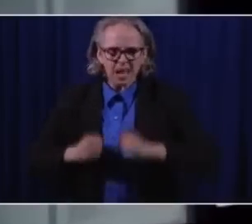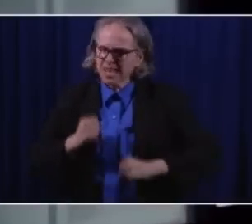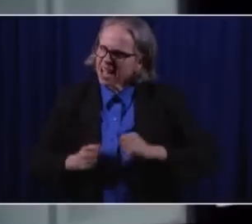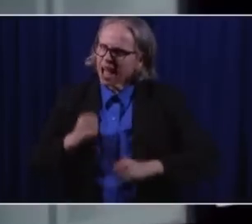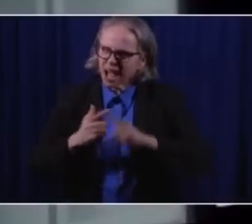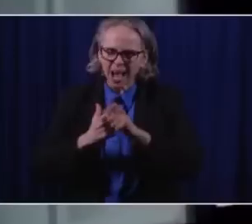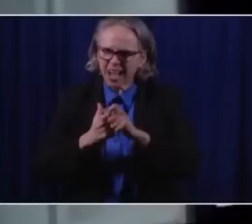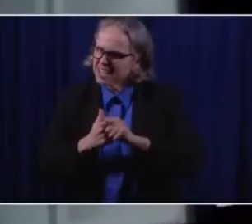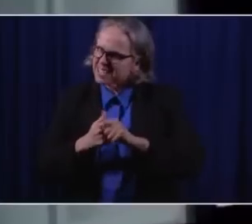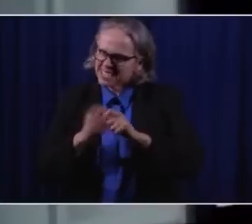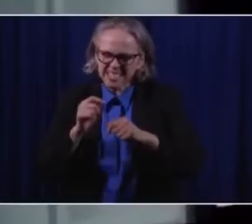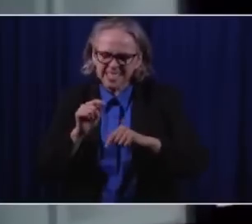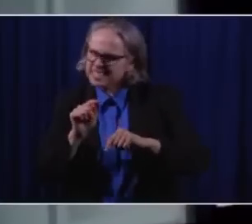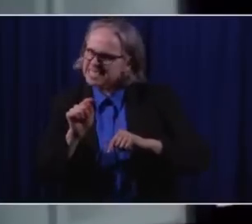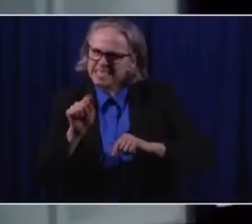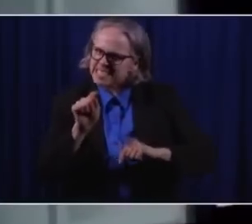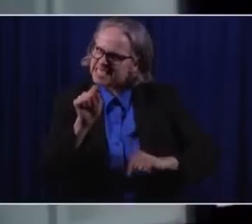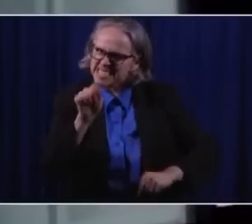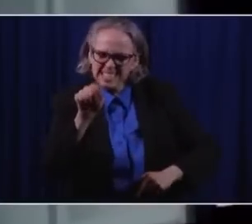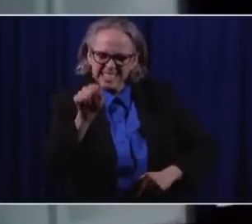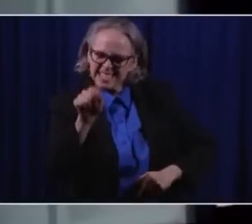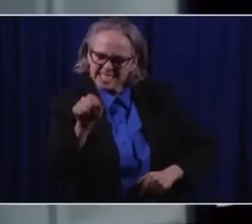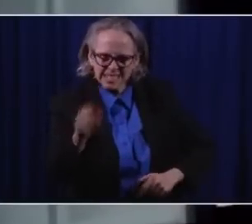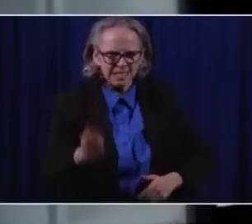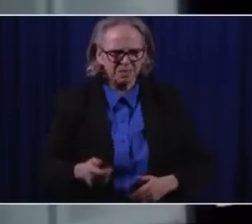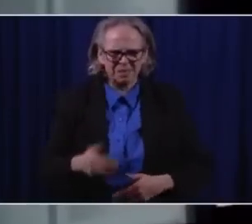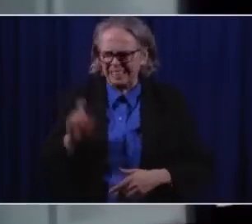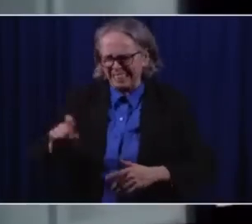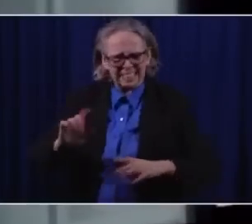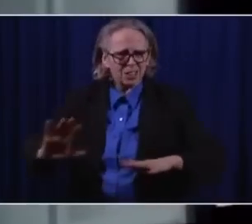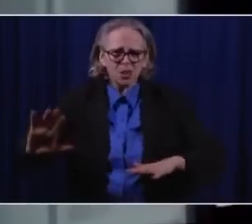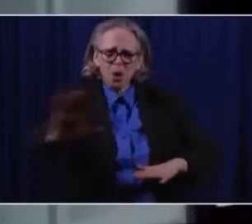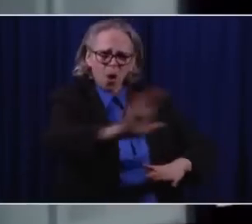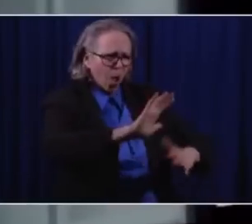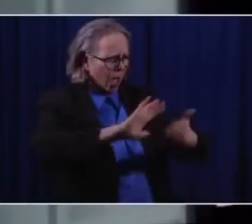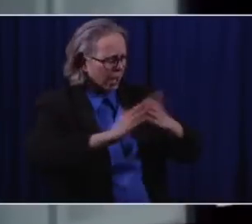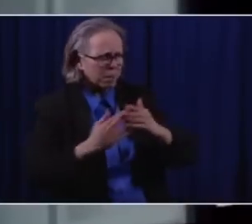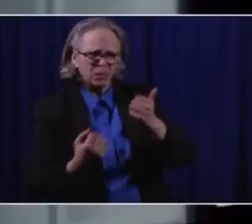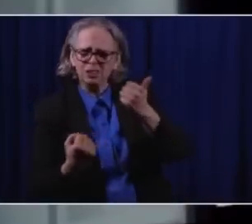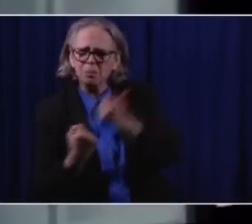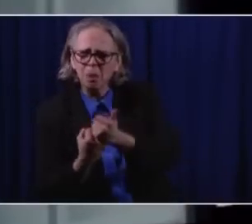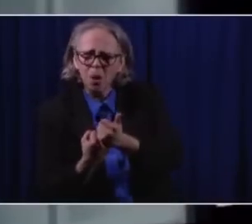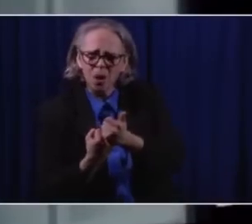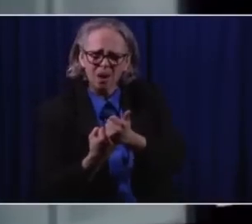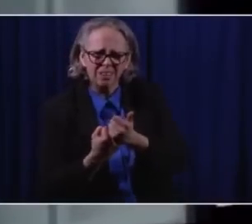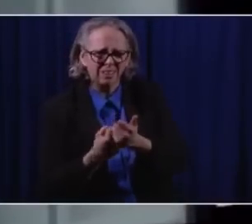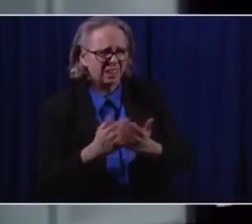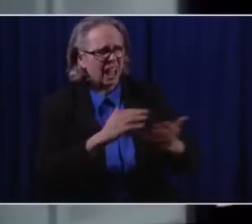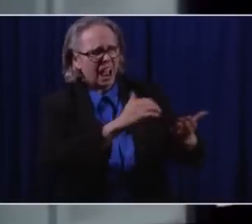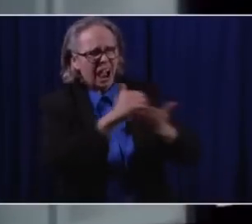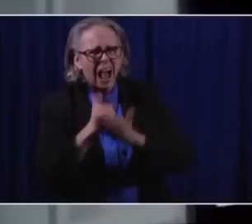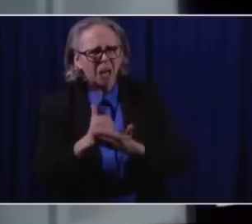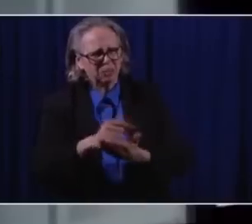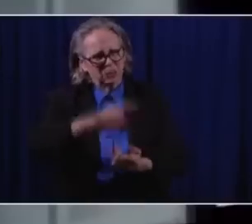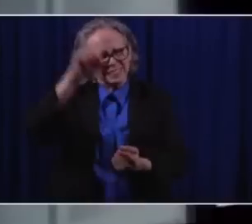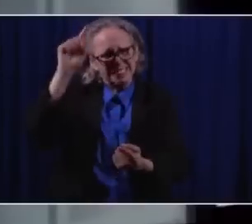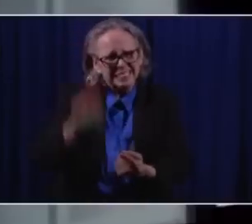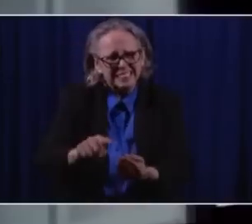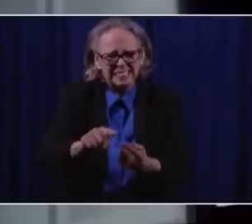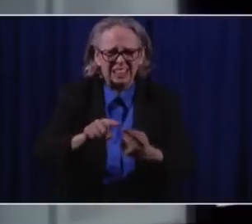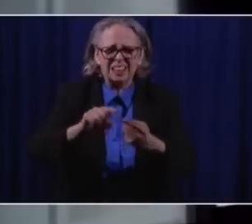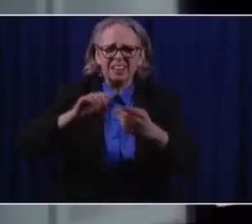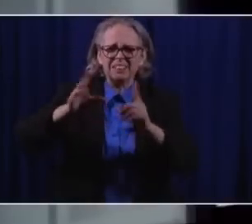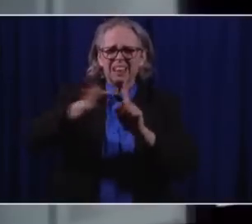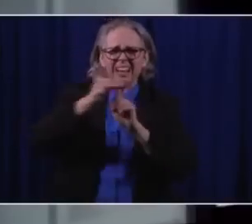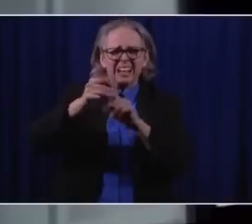the support of community members that are taking these small steps to help us pace along with these surges. They seem